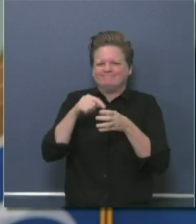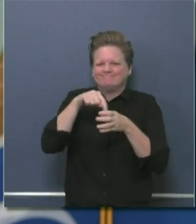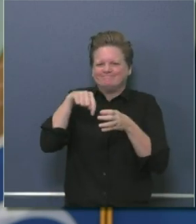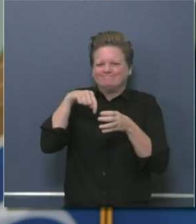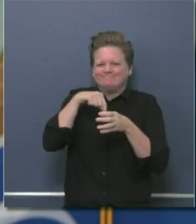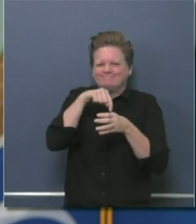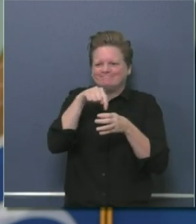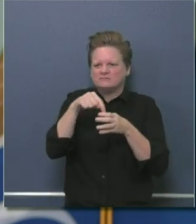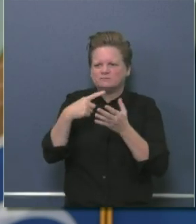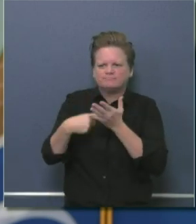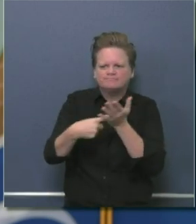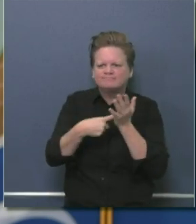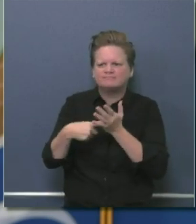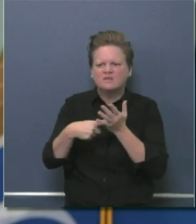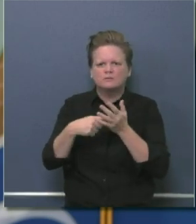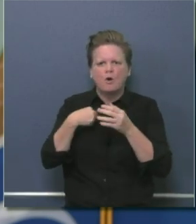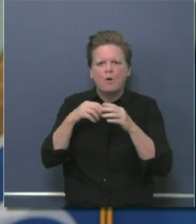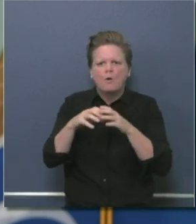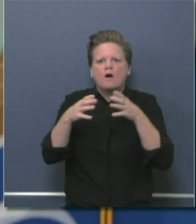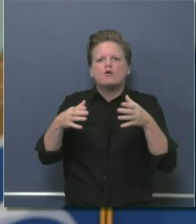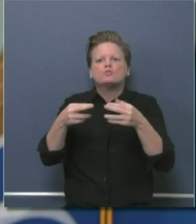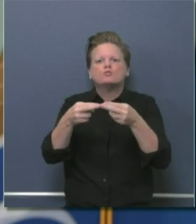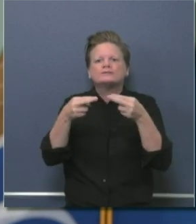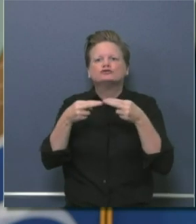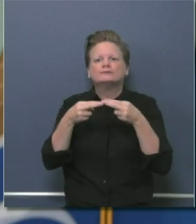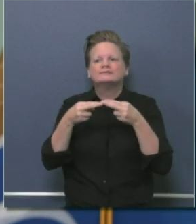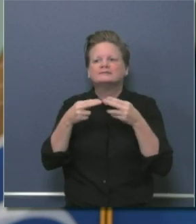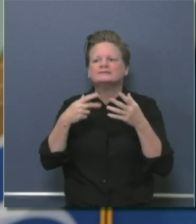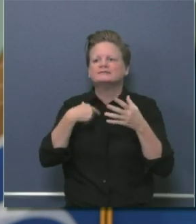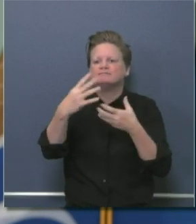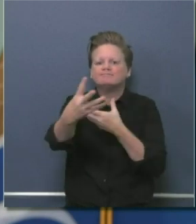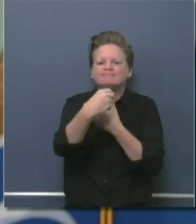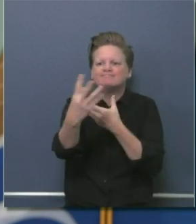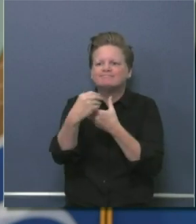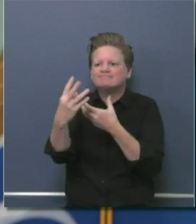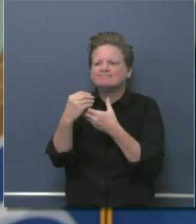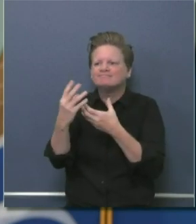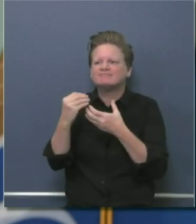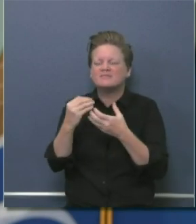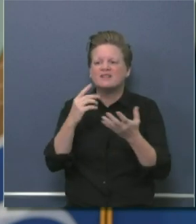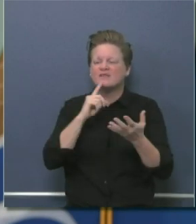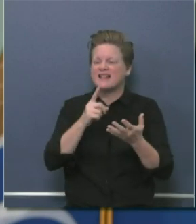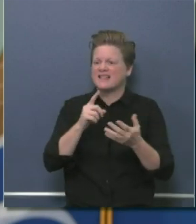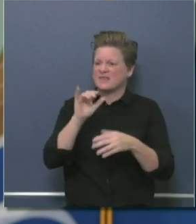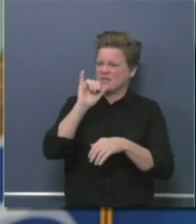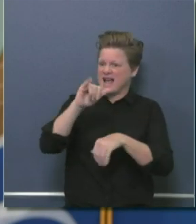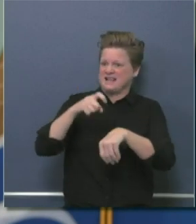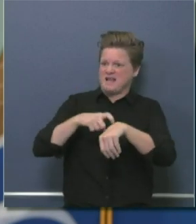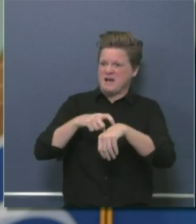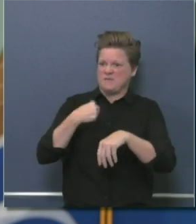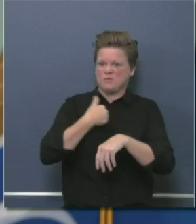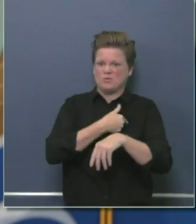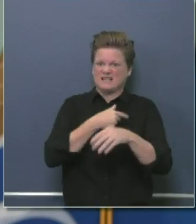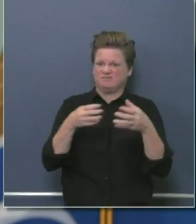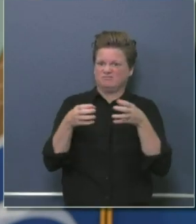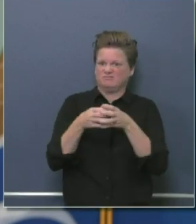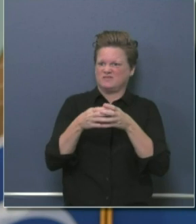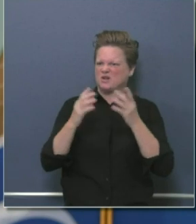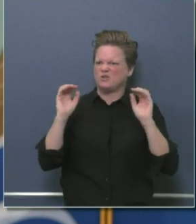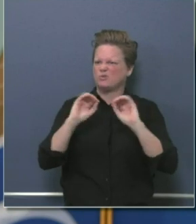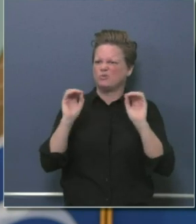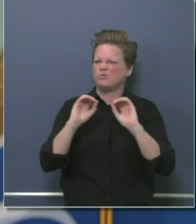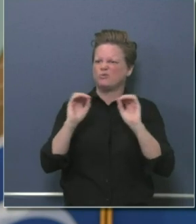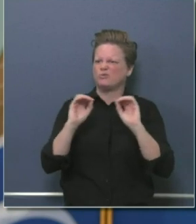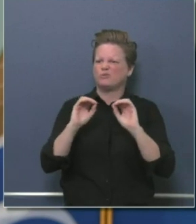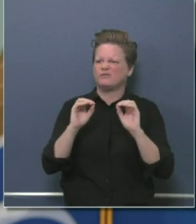and center in those conversations. Honestly, if we had not had the PAC, if they had not been invited in, I don't know that we would have been the beneficiary of